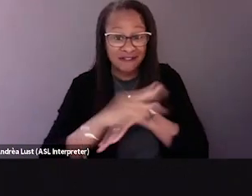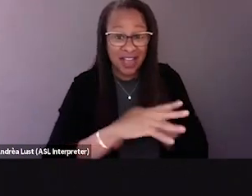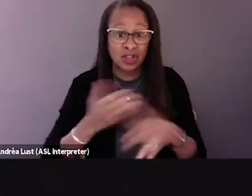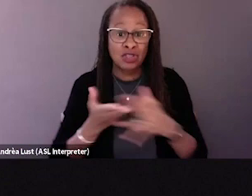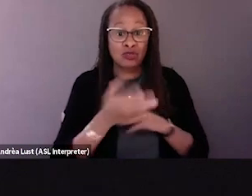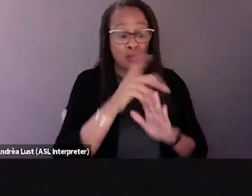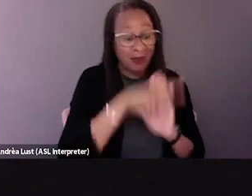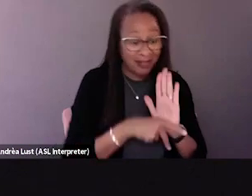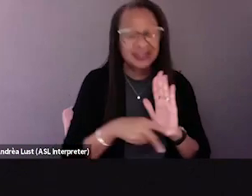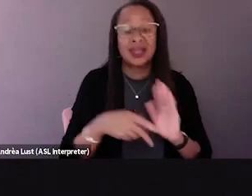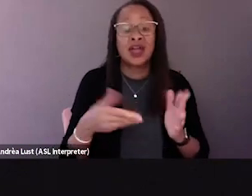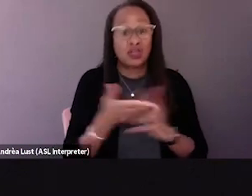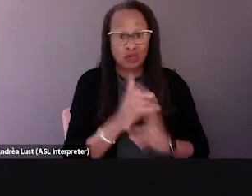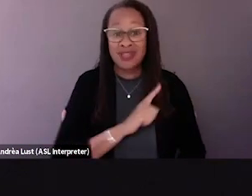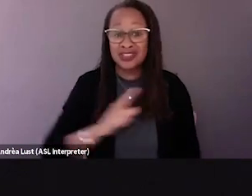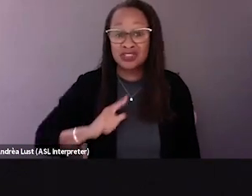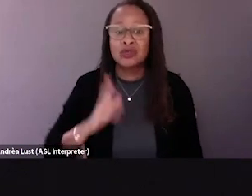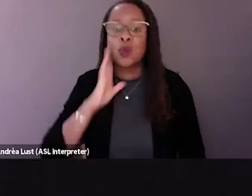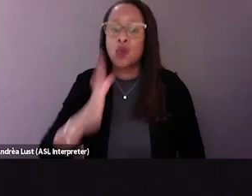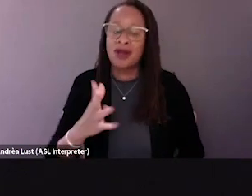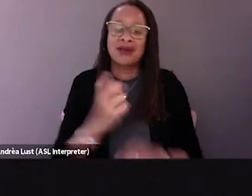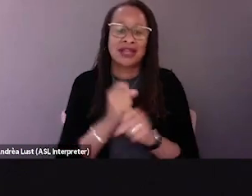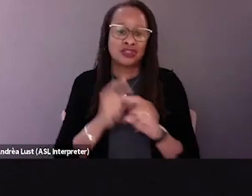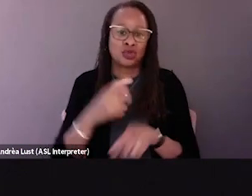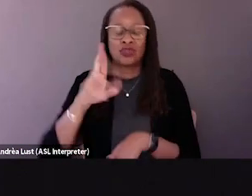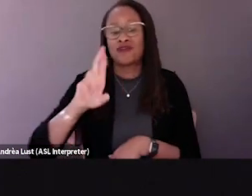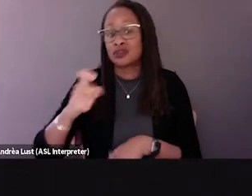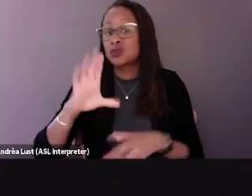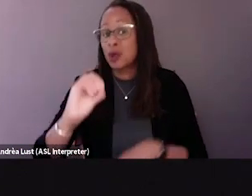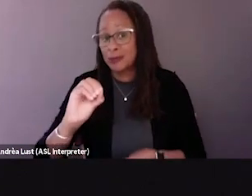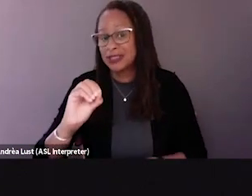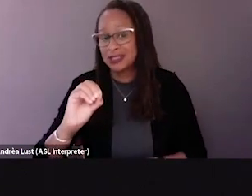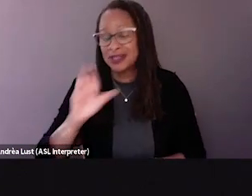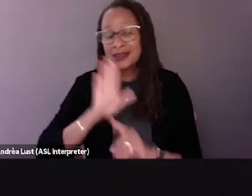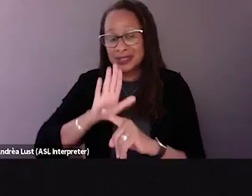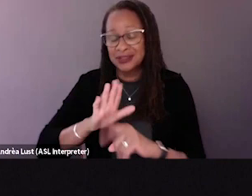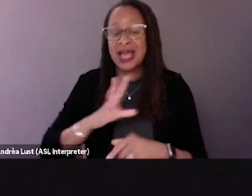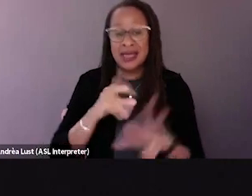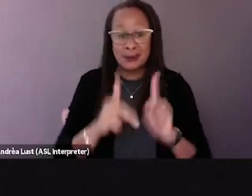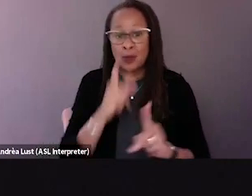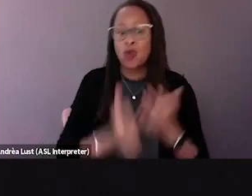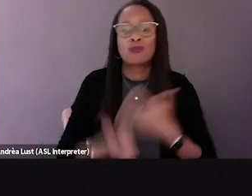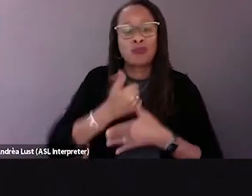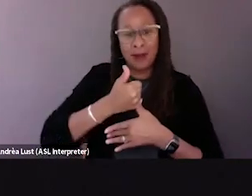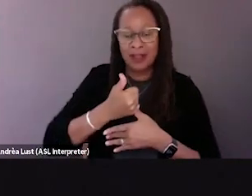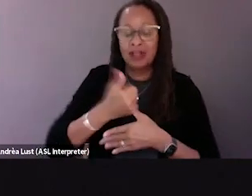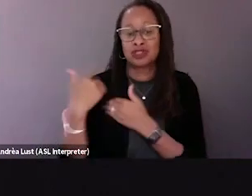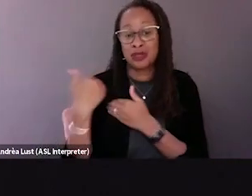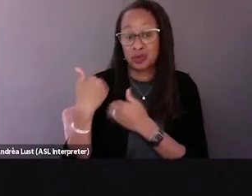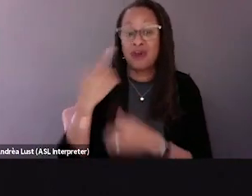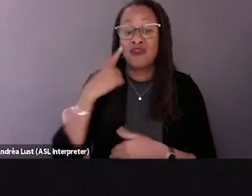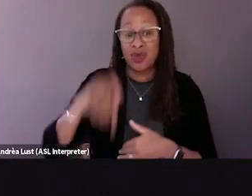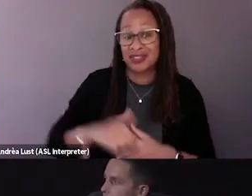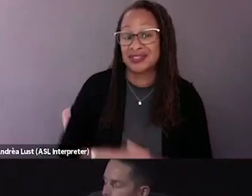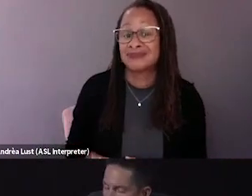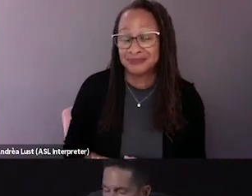through legislation, will get to the pharmaceutical companies and the people primarily responsible for